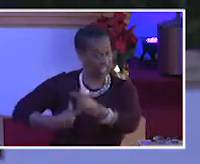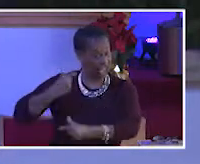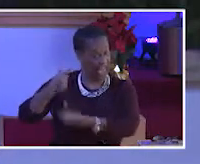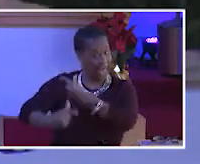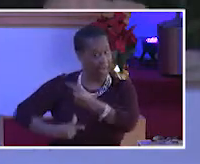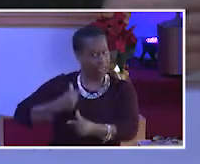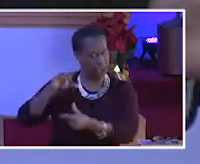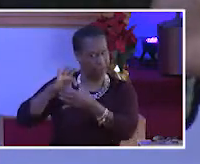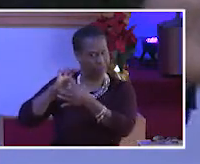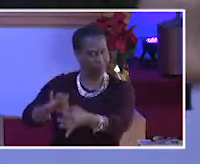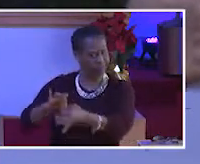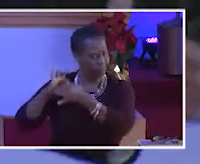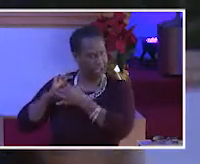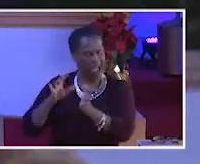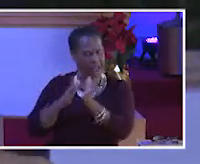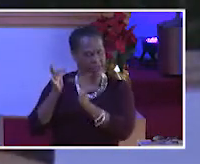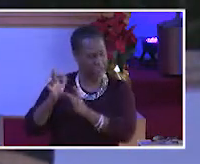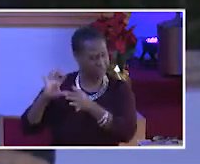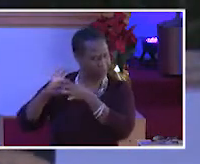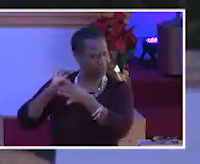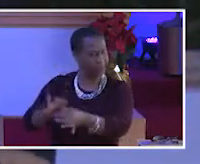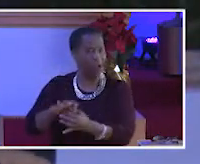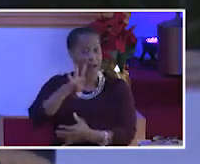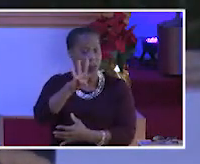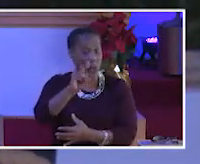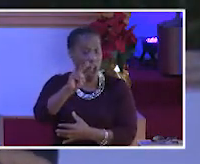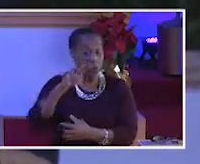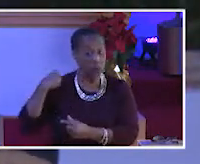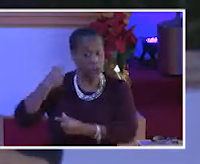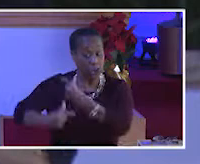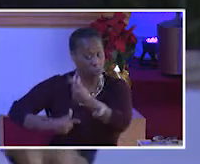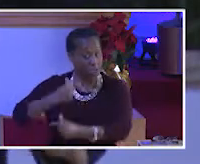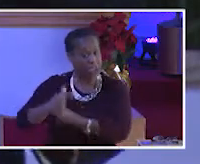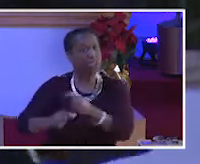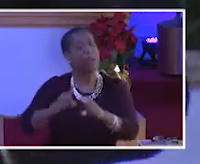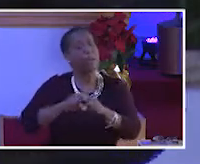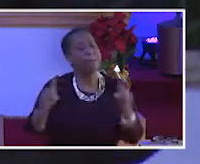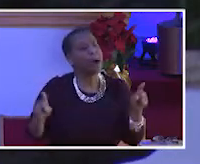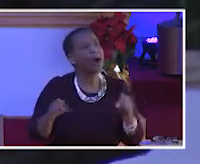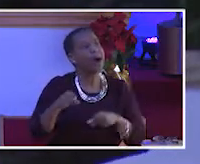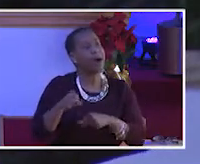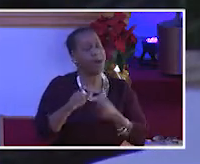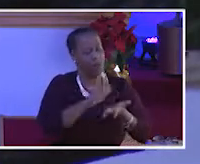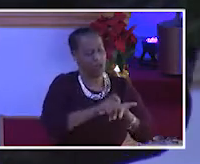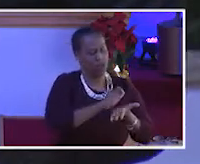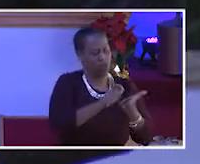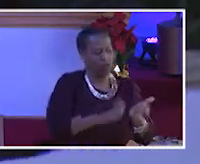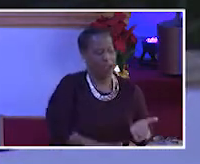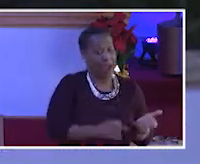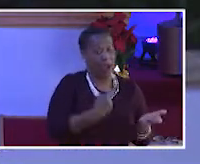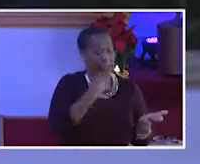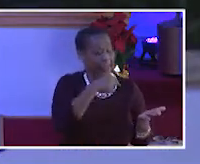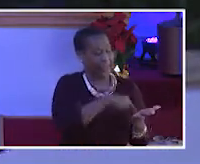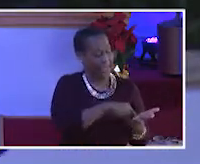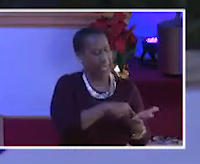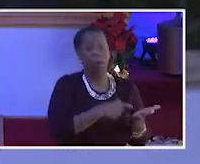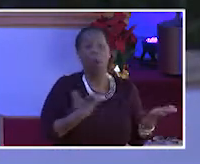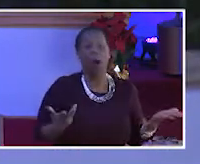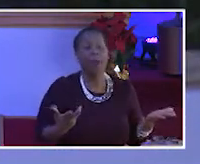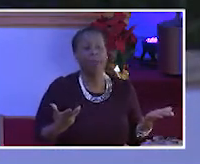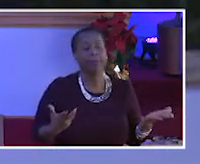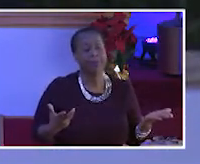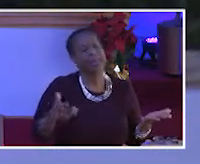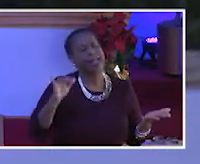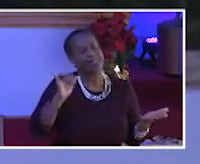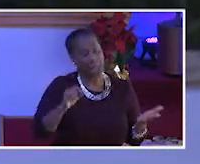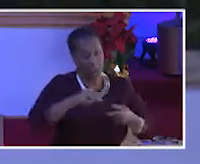Jesus is laid out through some 42 generations. But what the writer Matthew is also hinting at us